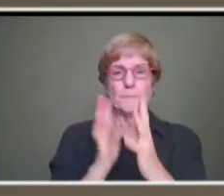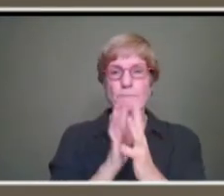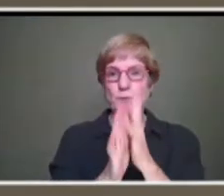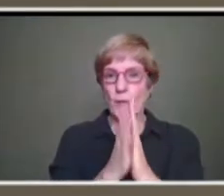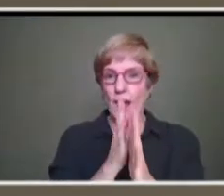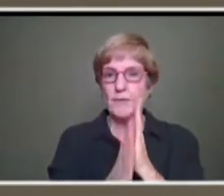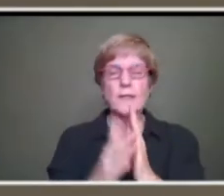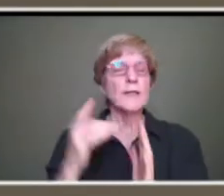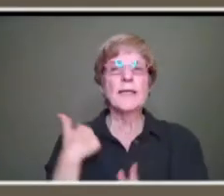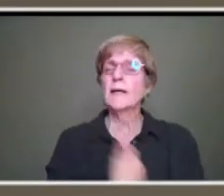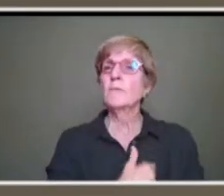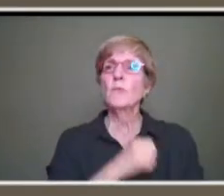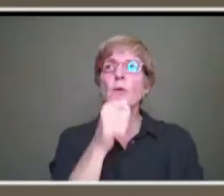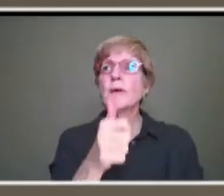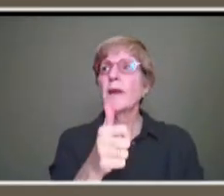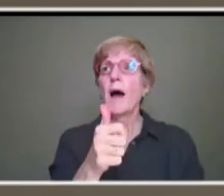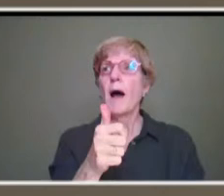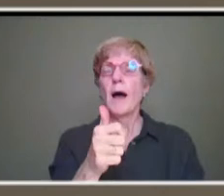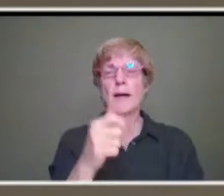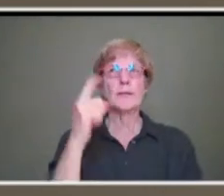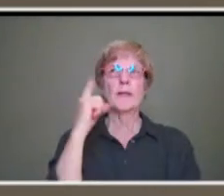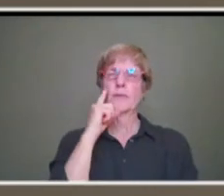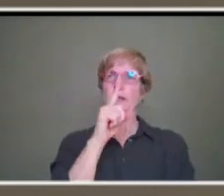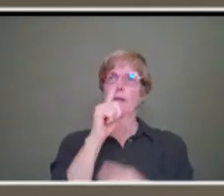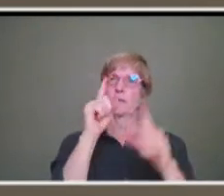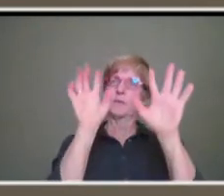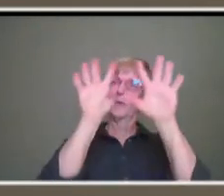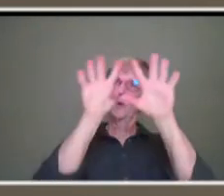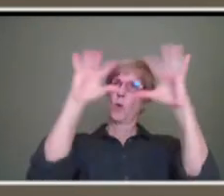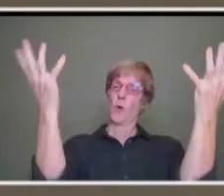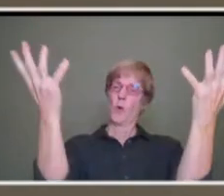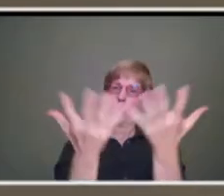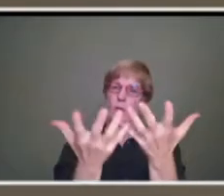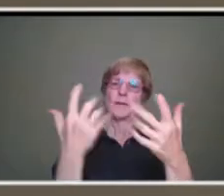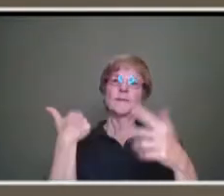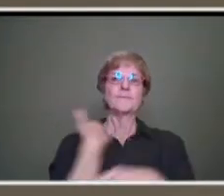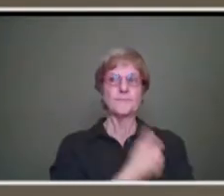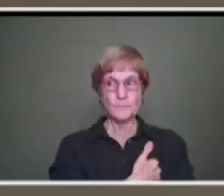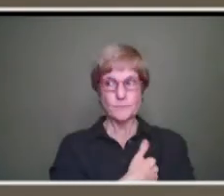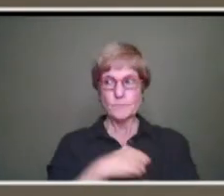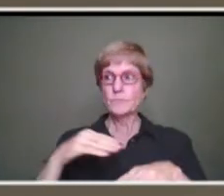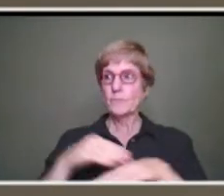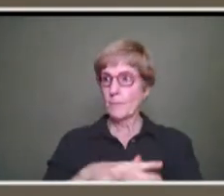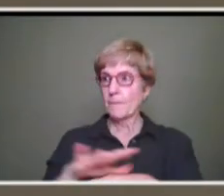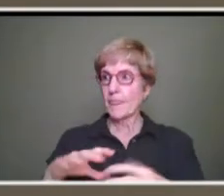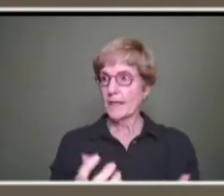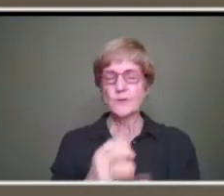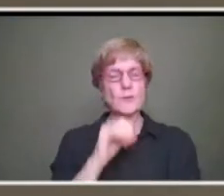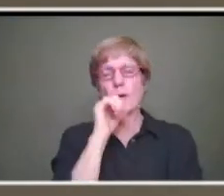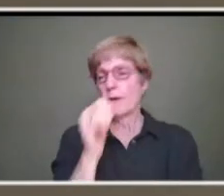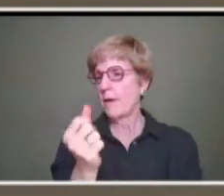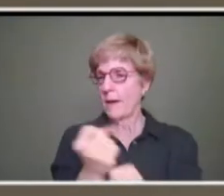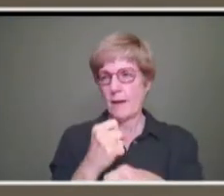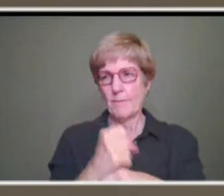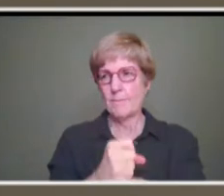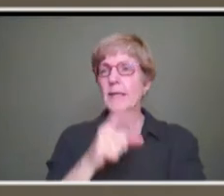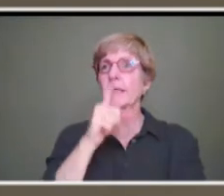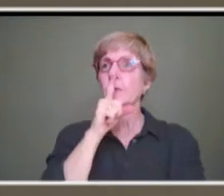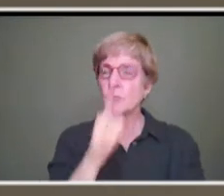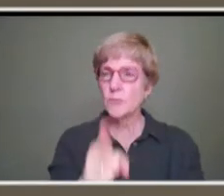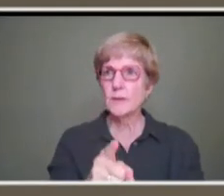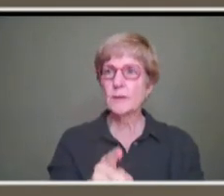are not looking at these comprehensively then we as a council are not making truly informed